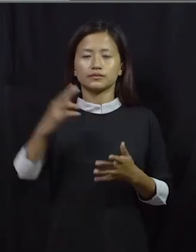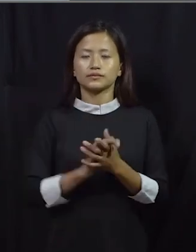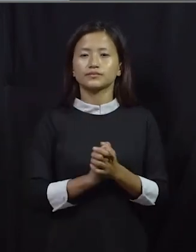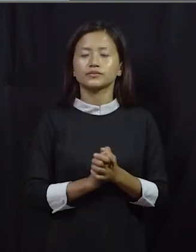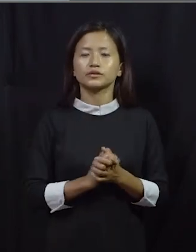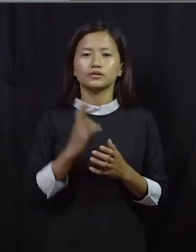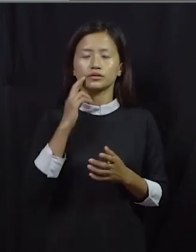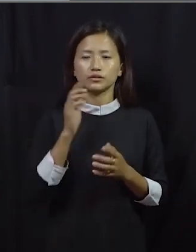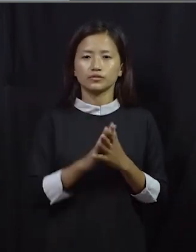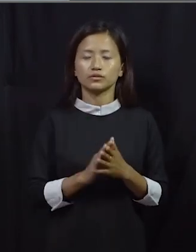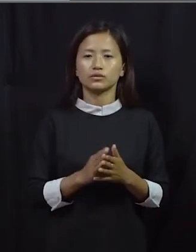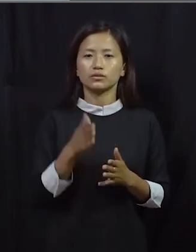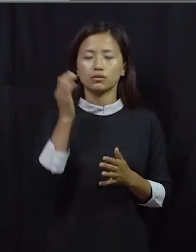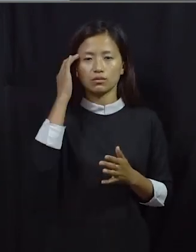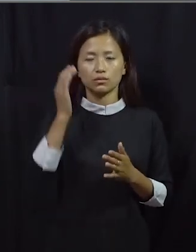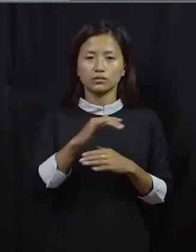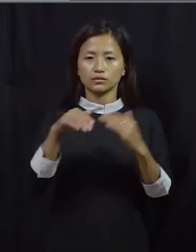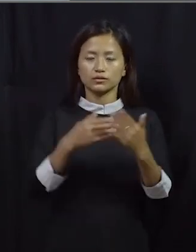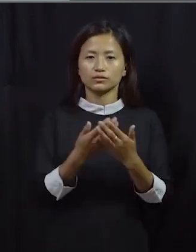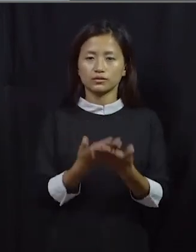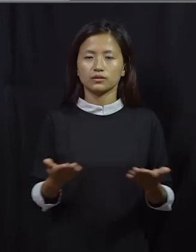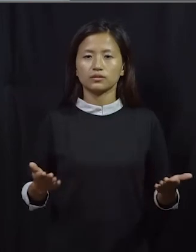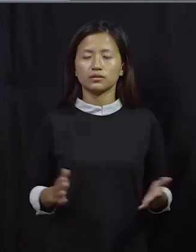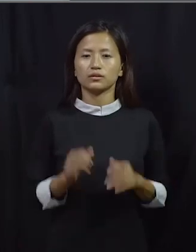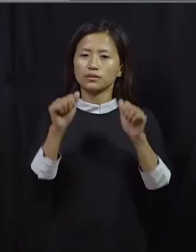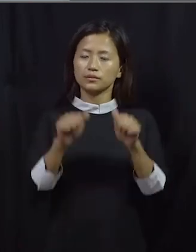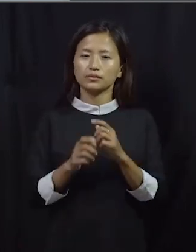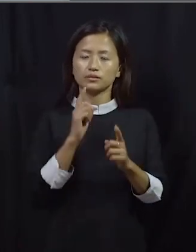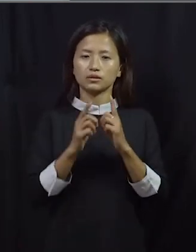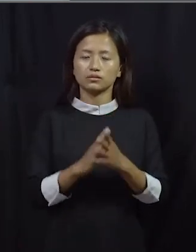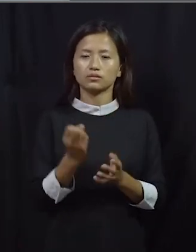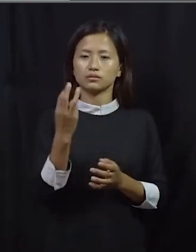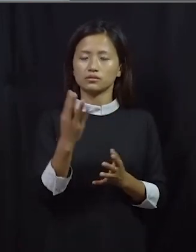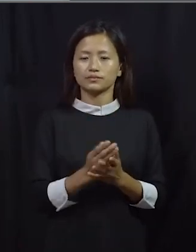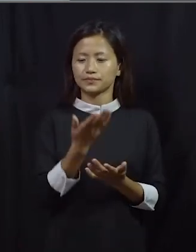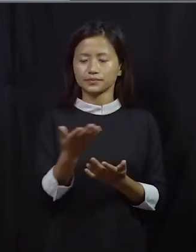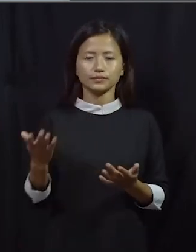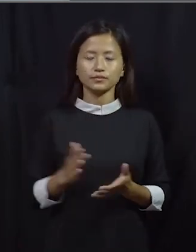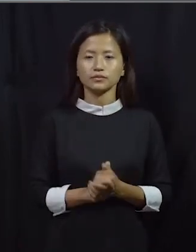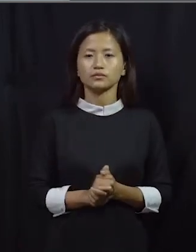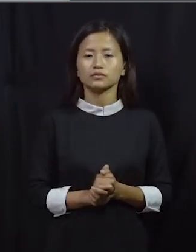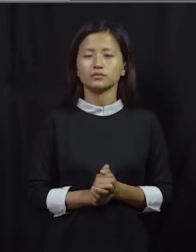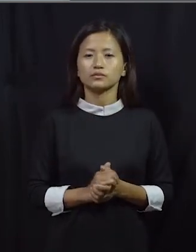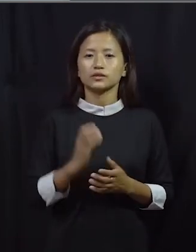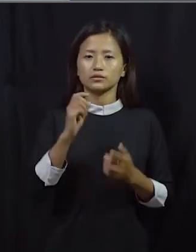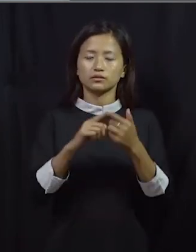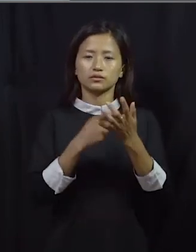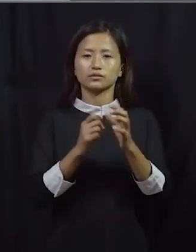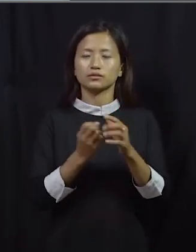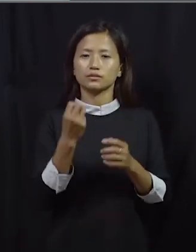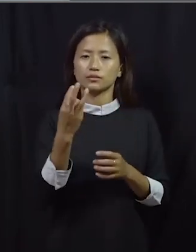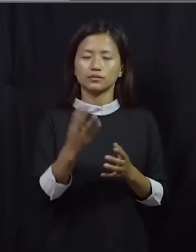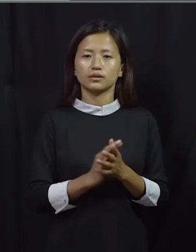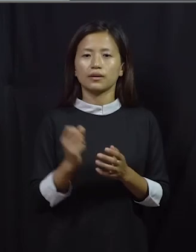Therefore, if you don't know all these things, you will not be able to calculate this. But you, after ascertaining the number